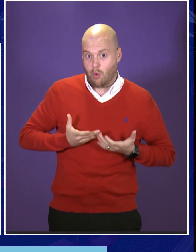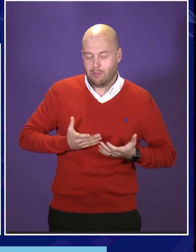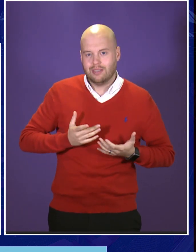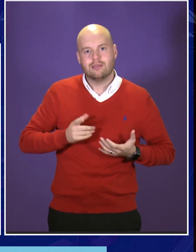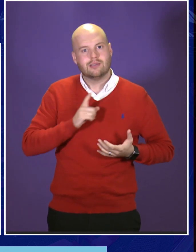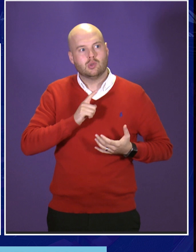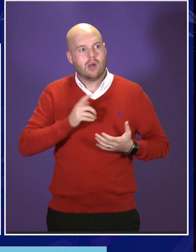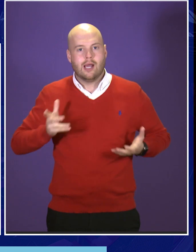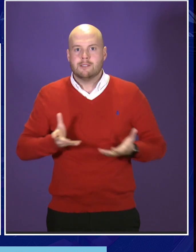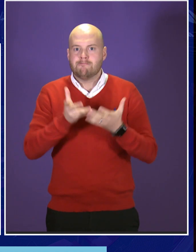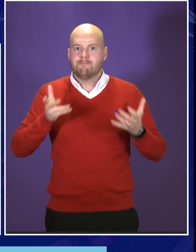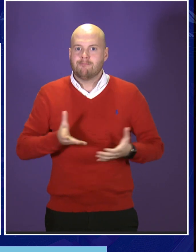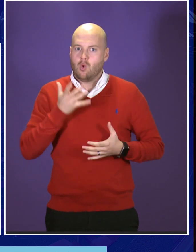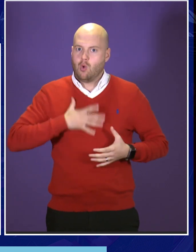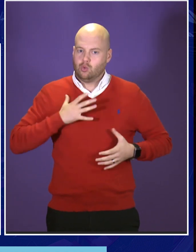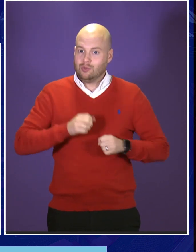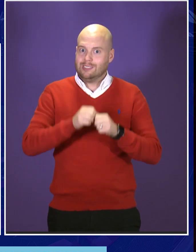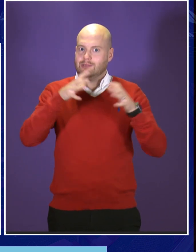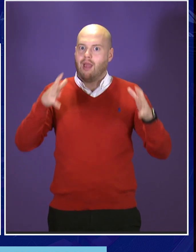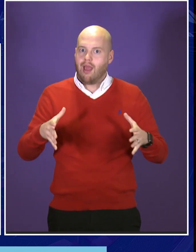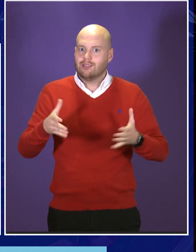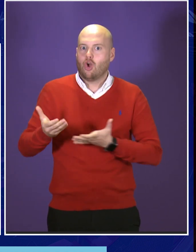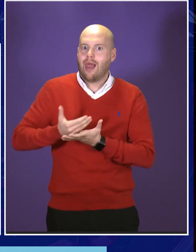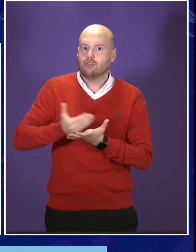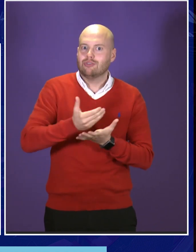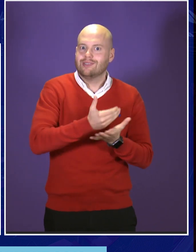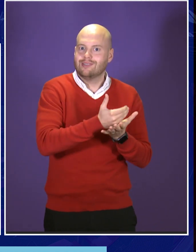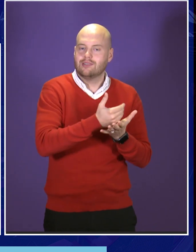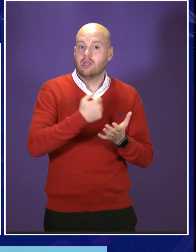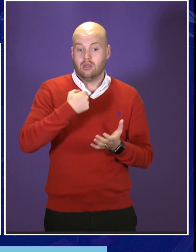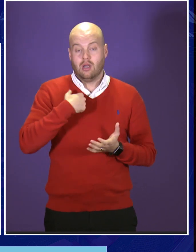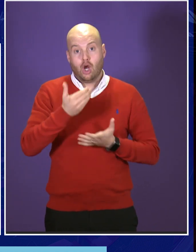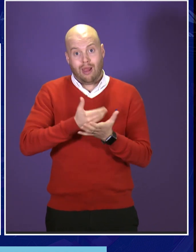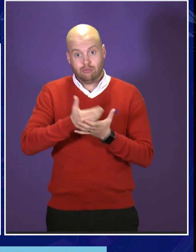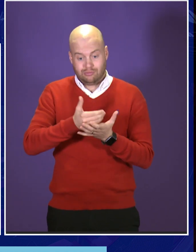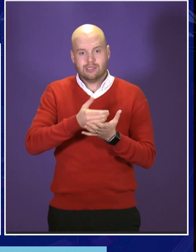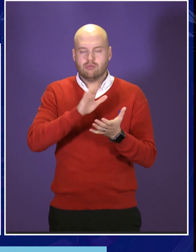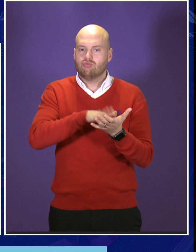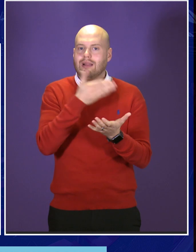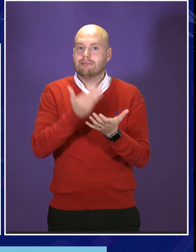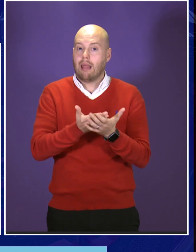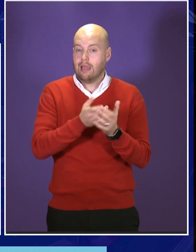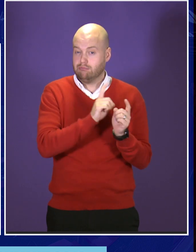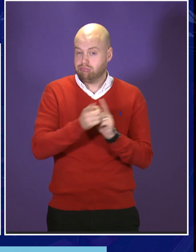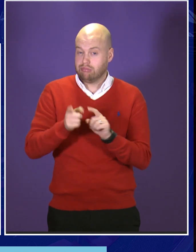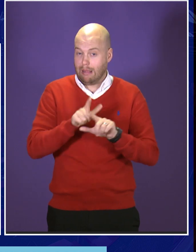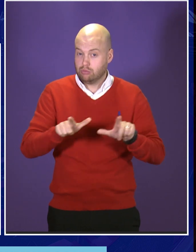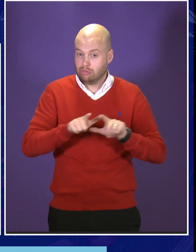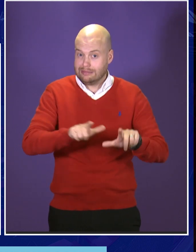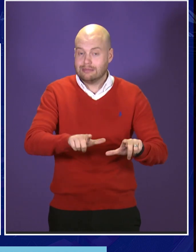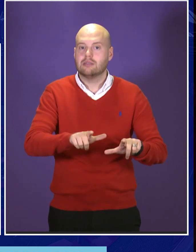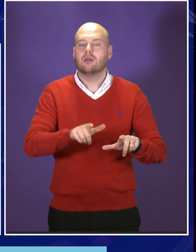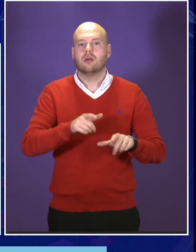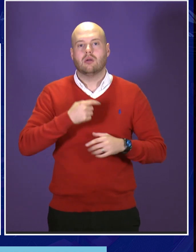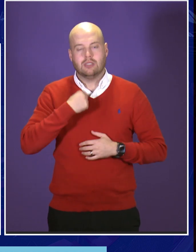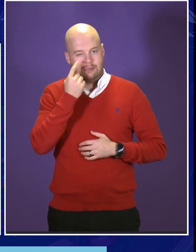push how much we can expand the scope of these collections. We translate the content into multiple languages, and we look to using different